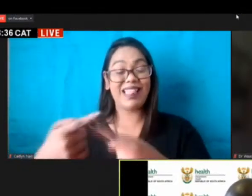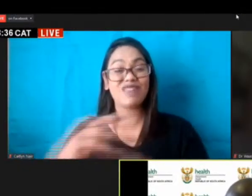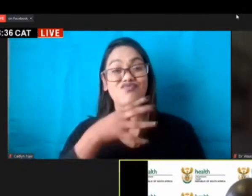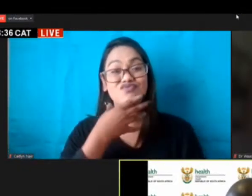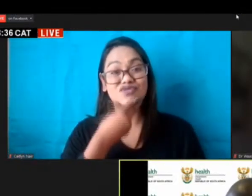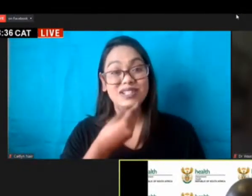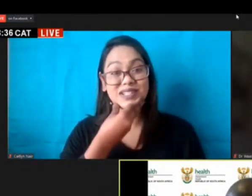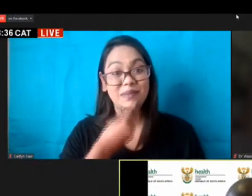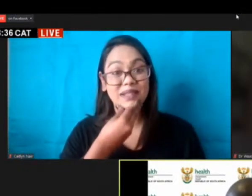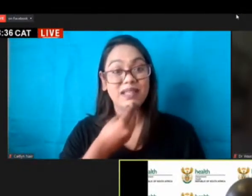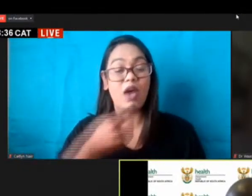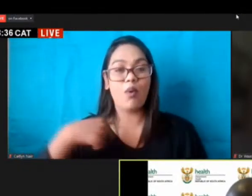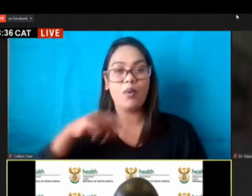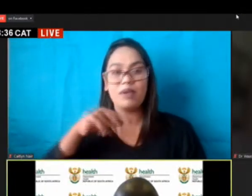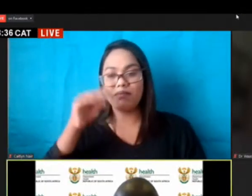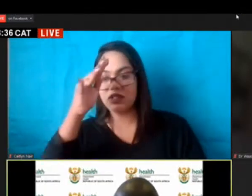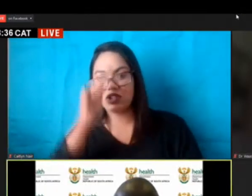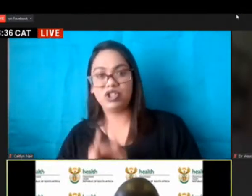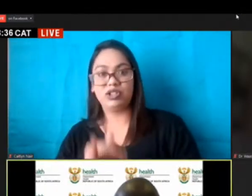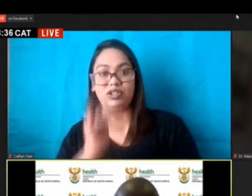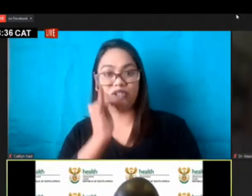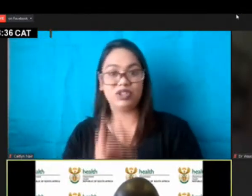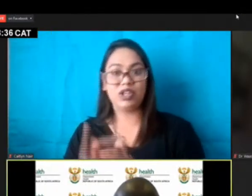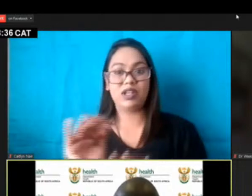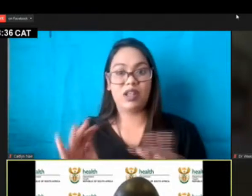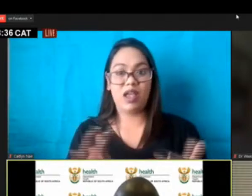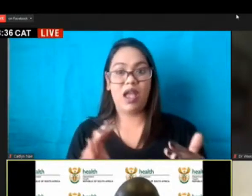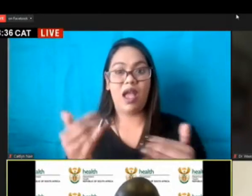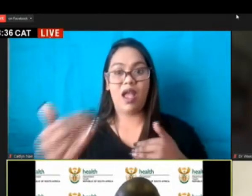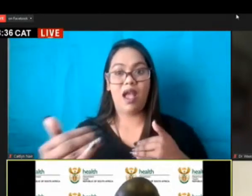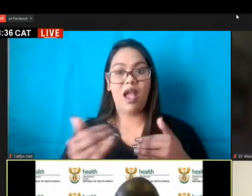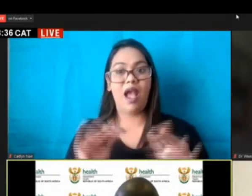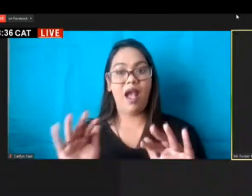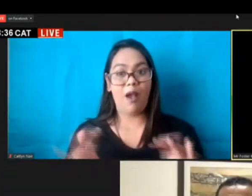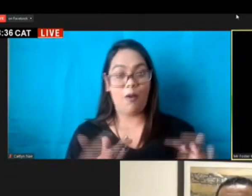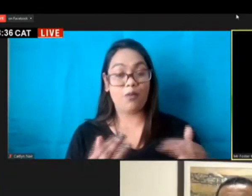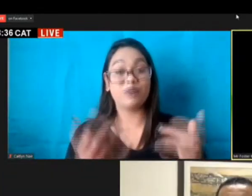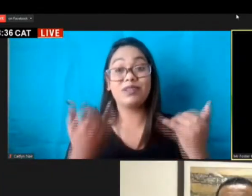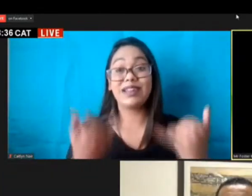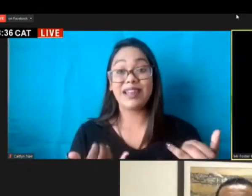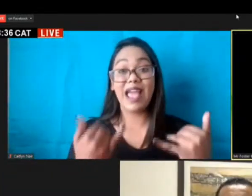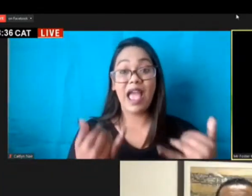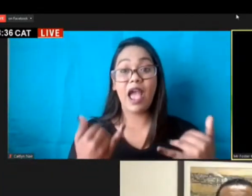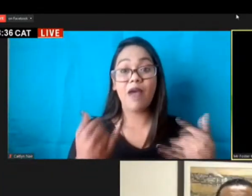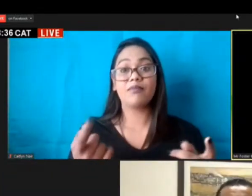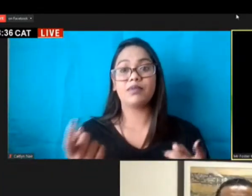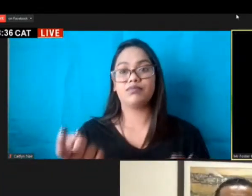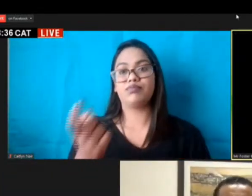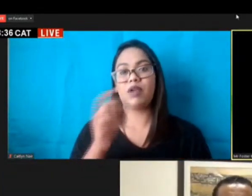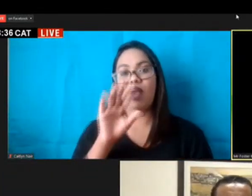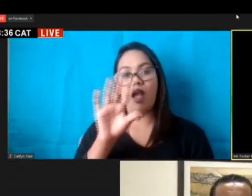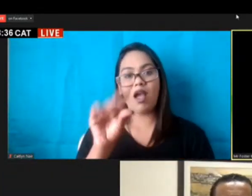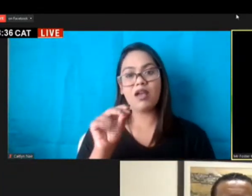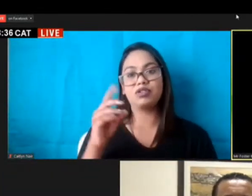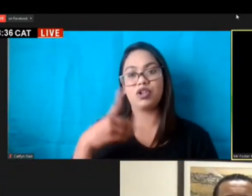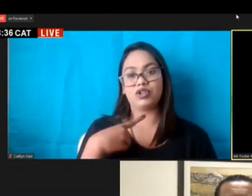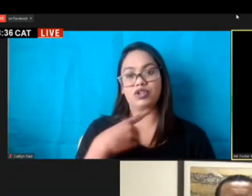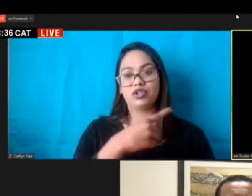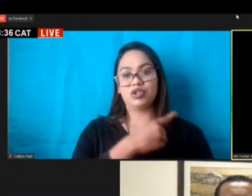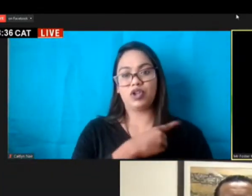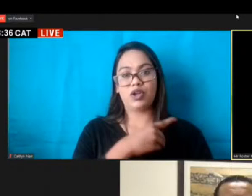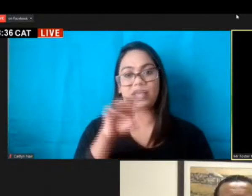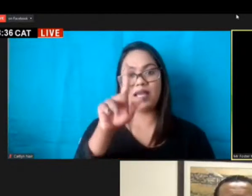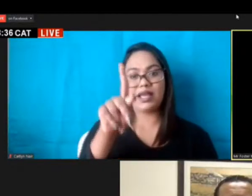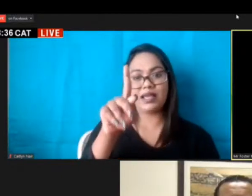on that note, I'm going to call upon Dr. Keith Kloot, who's the the HOD of Department of Health in